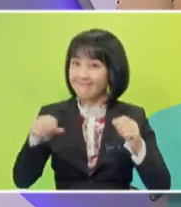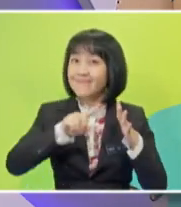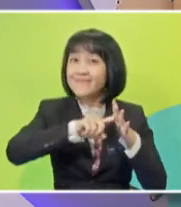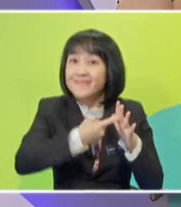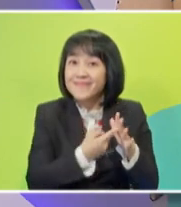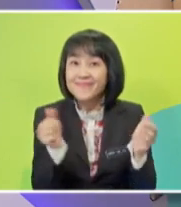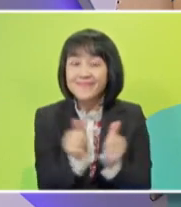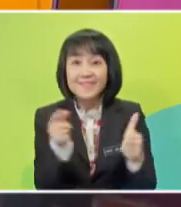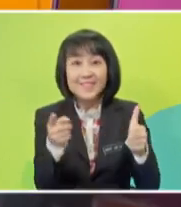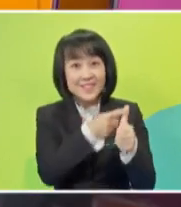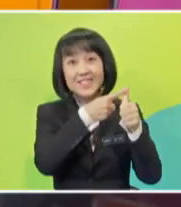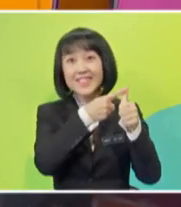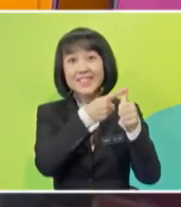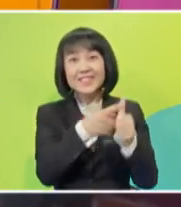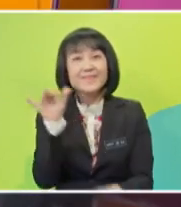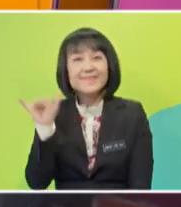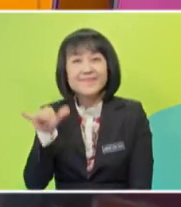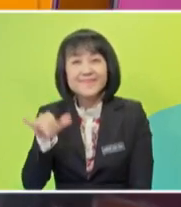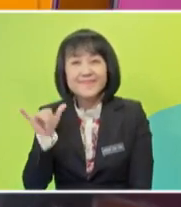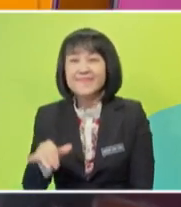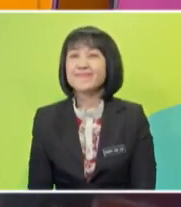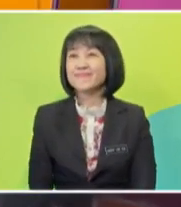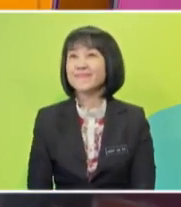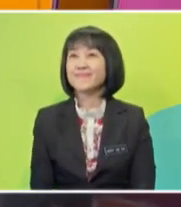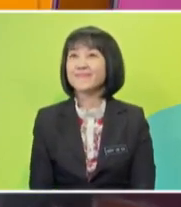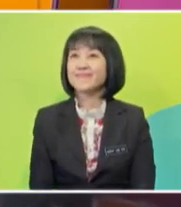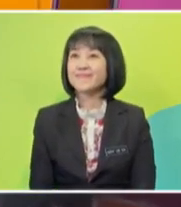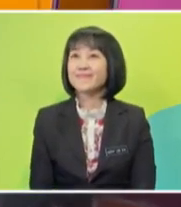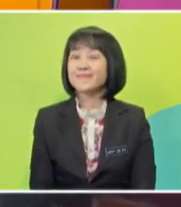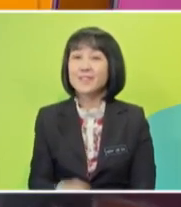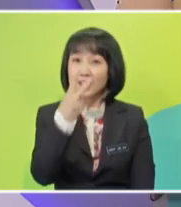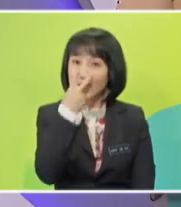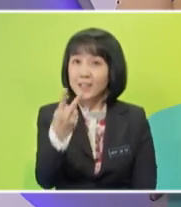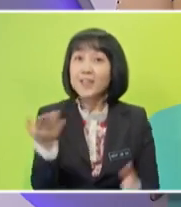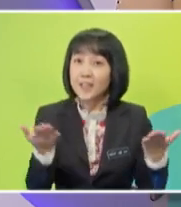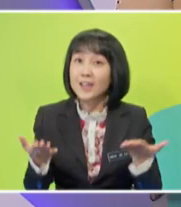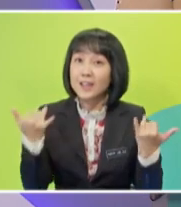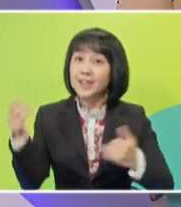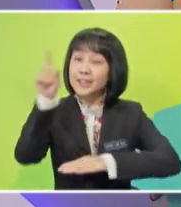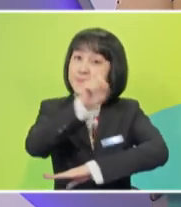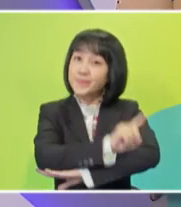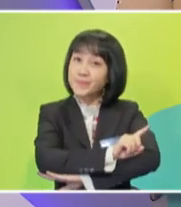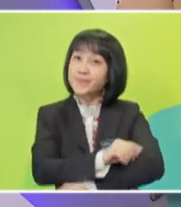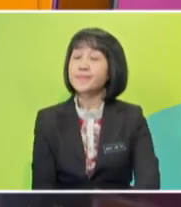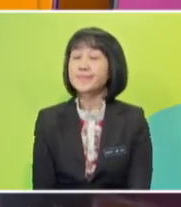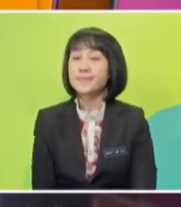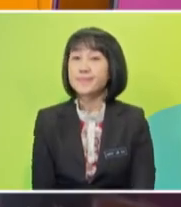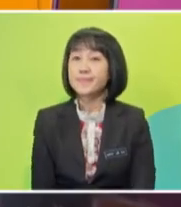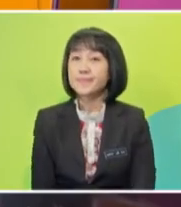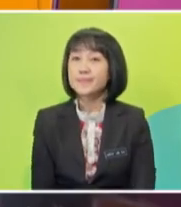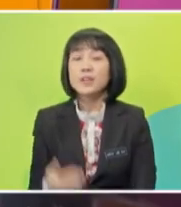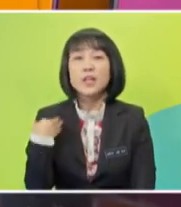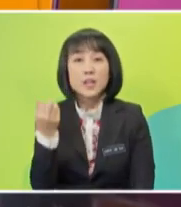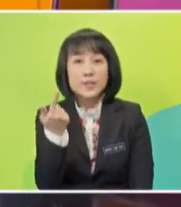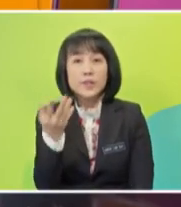the first one? Oh yes, let's begin. Okay, so if you see here today, okay, we have actually a few